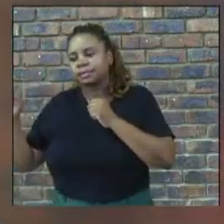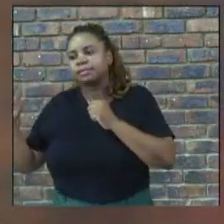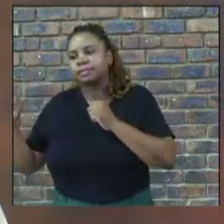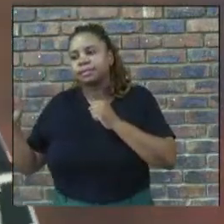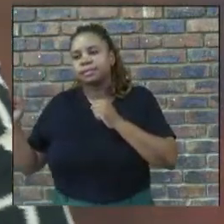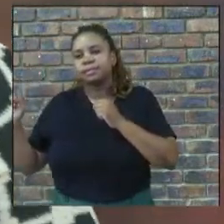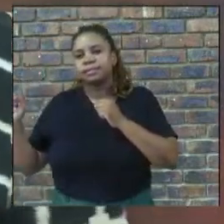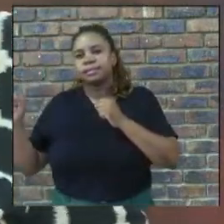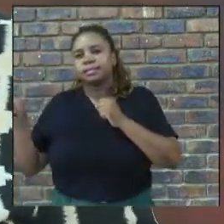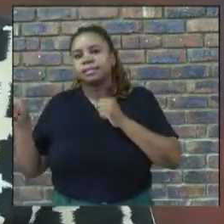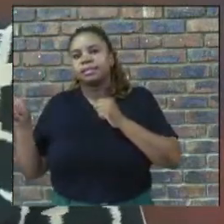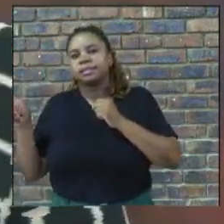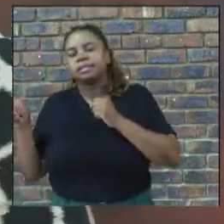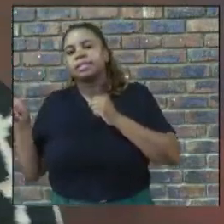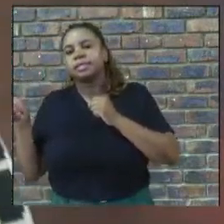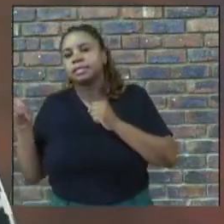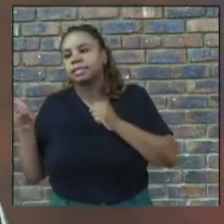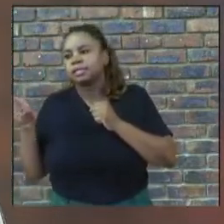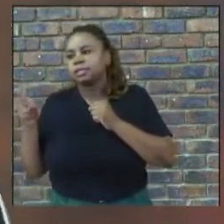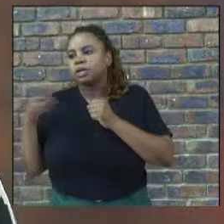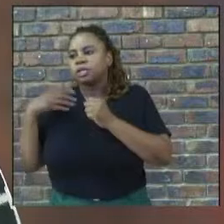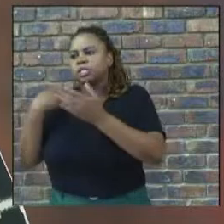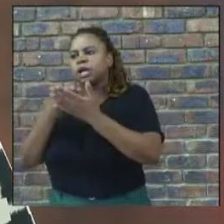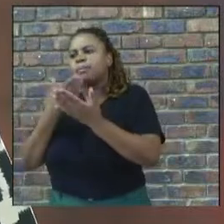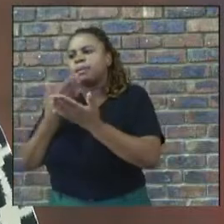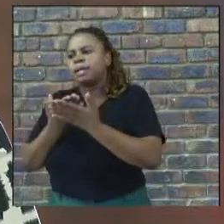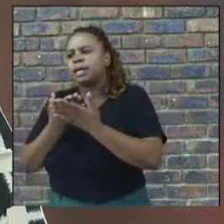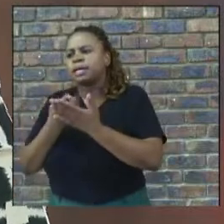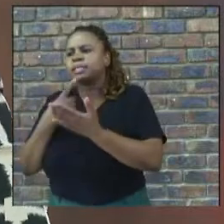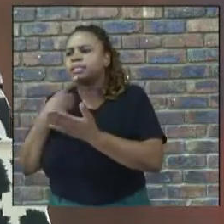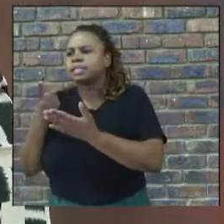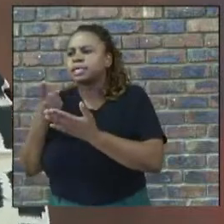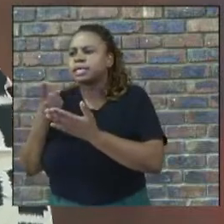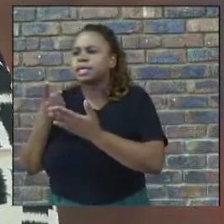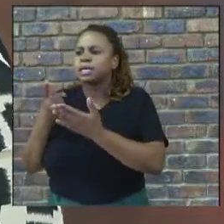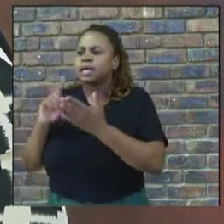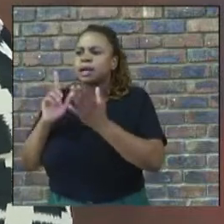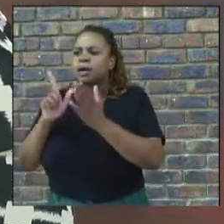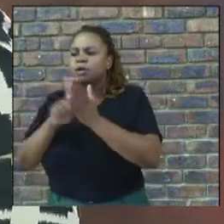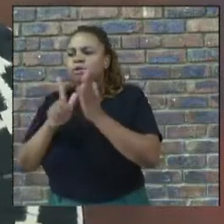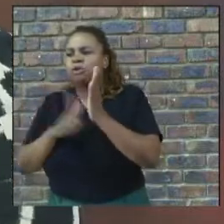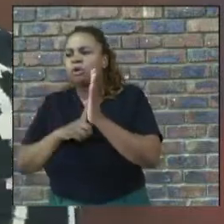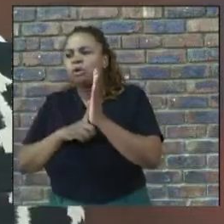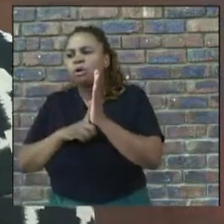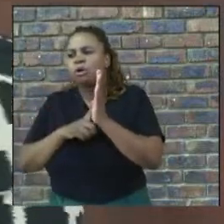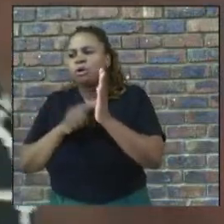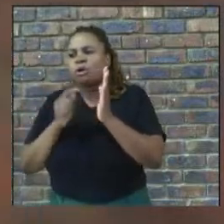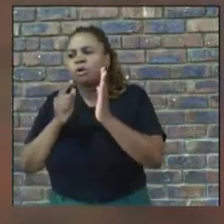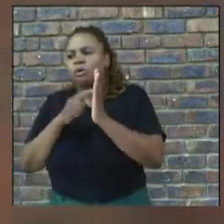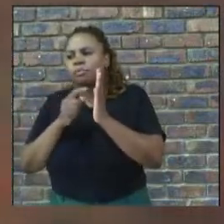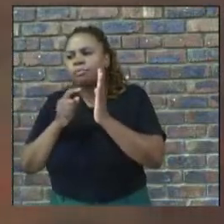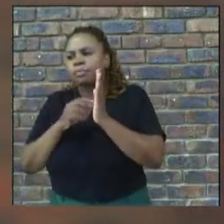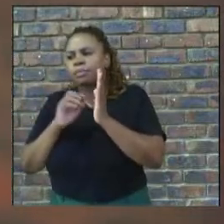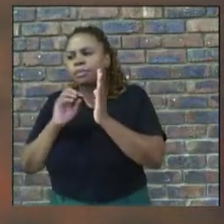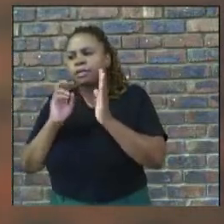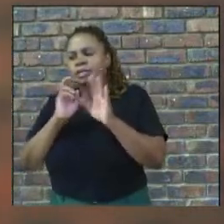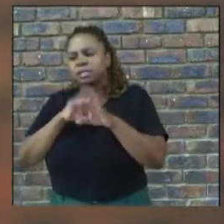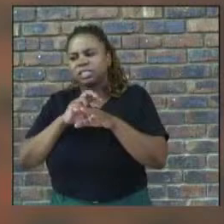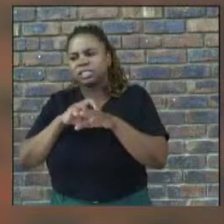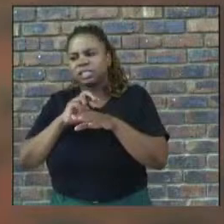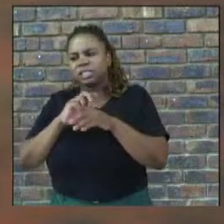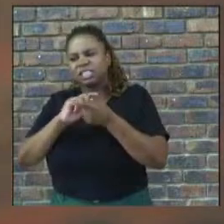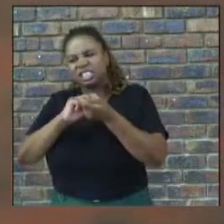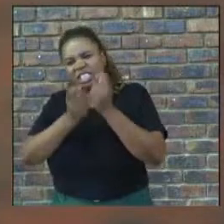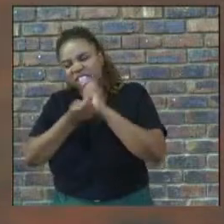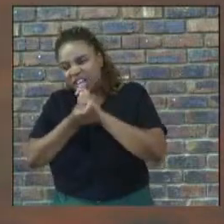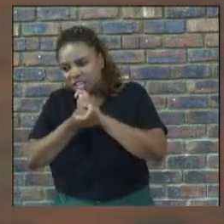of the Ombudsman. Hangata mama, ha molao o itla, ha re etsa molao o motjha, we cannot take the